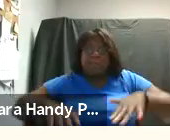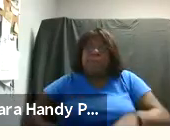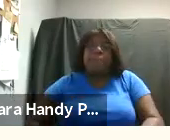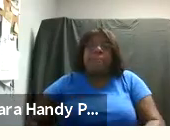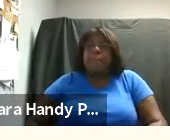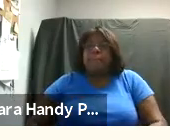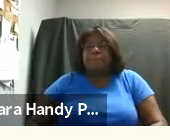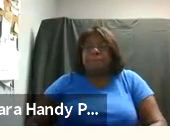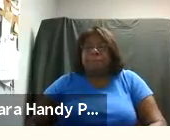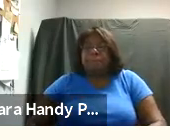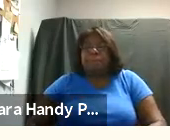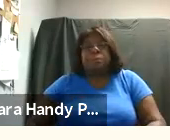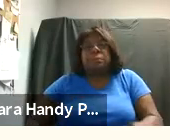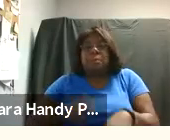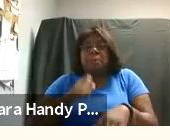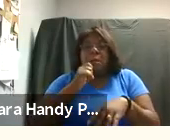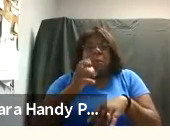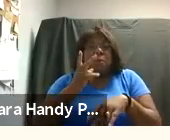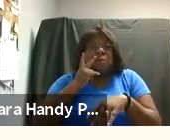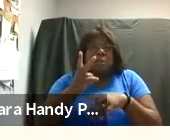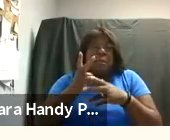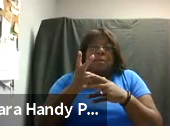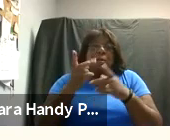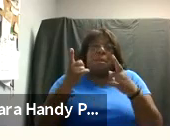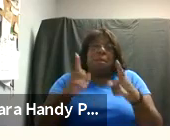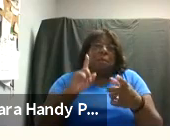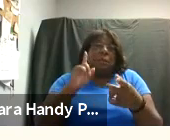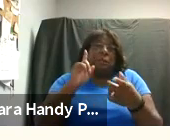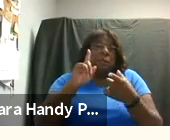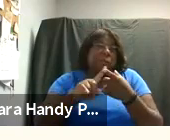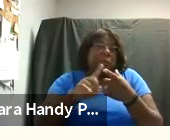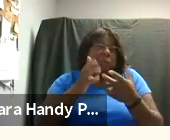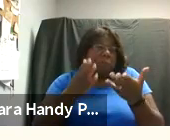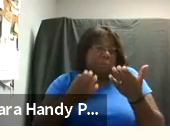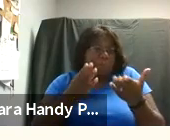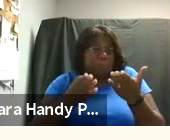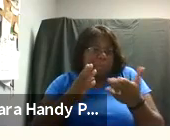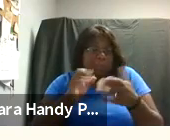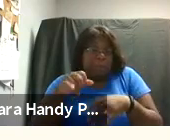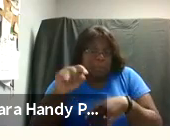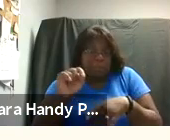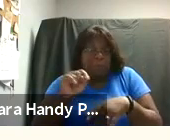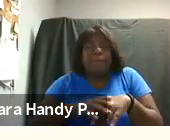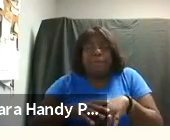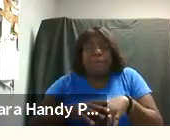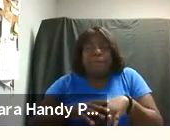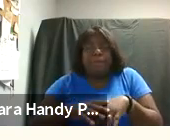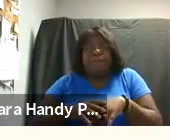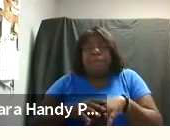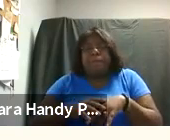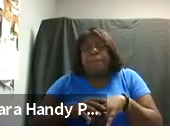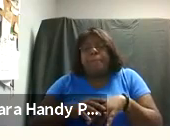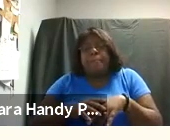And we don't see that we will be until probably more like September. But